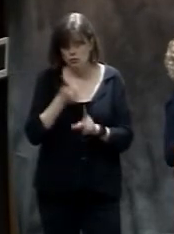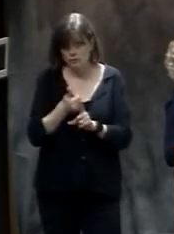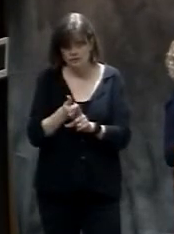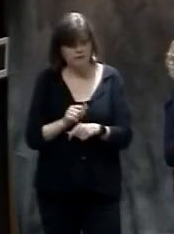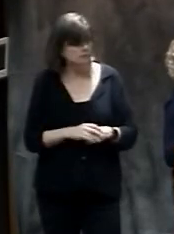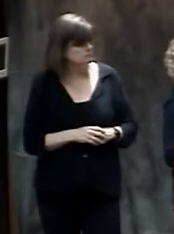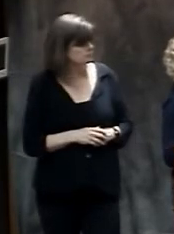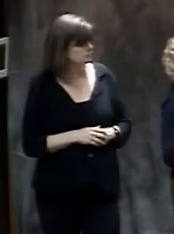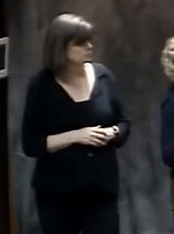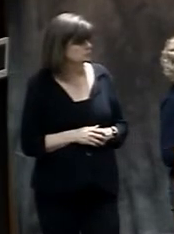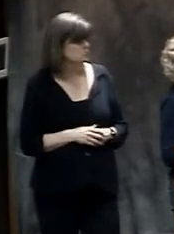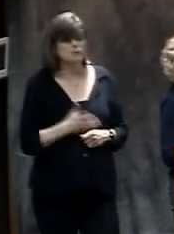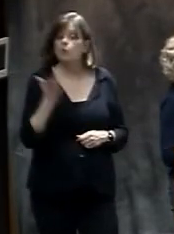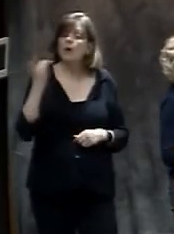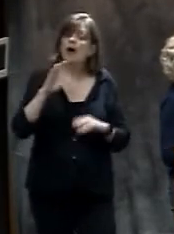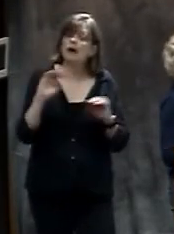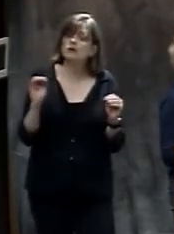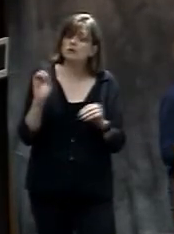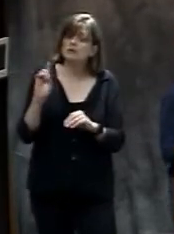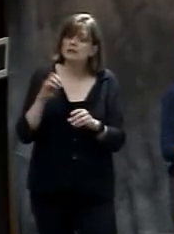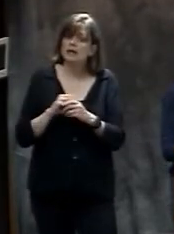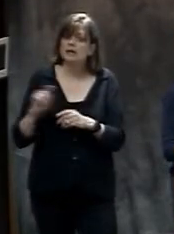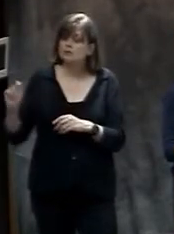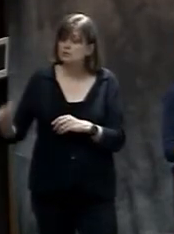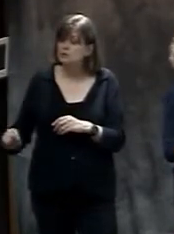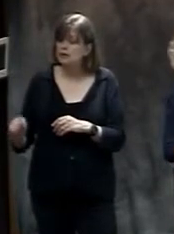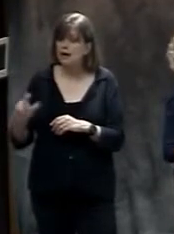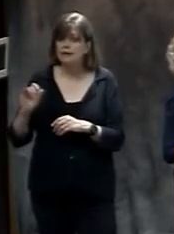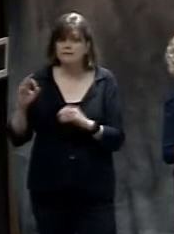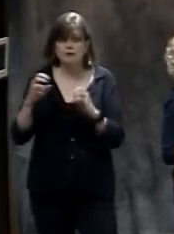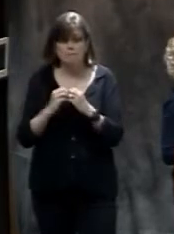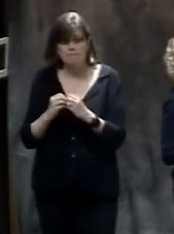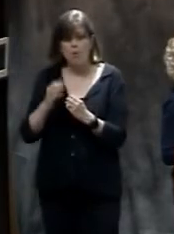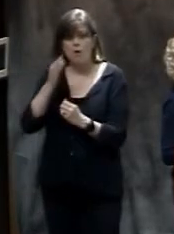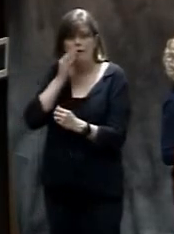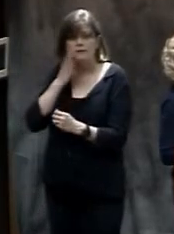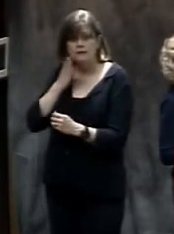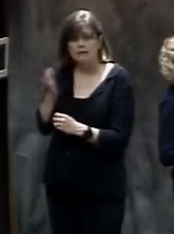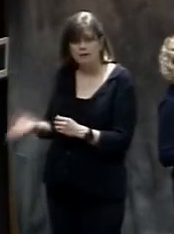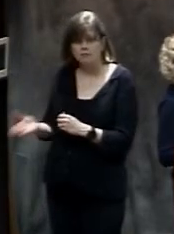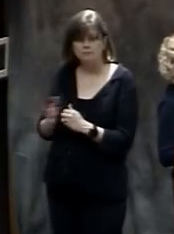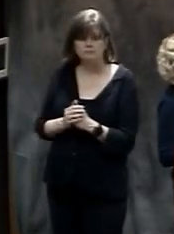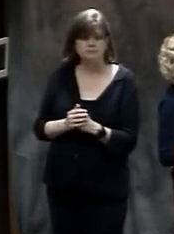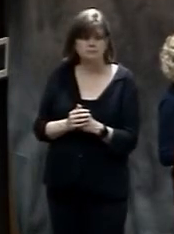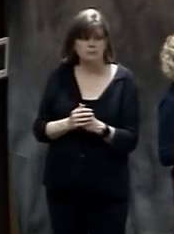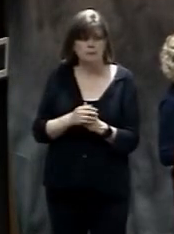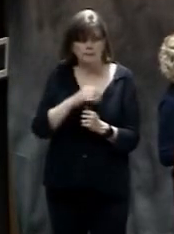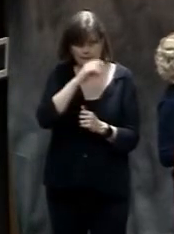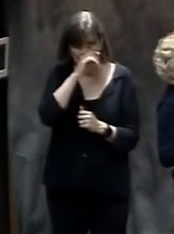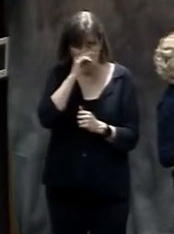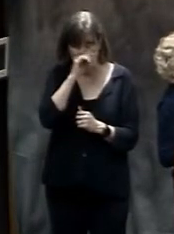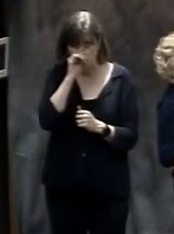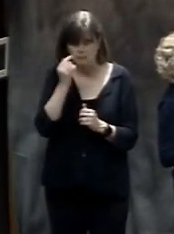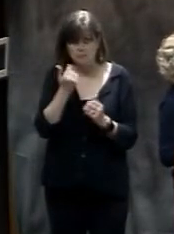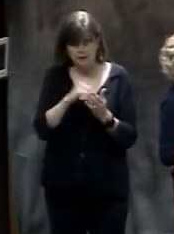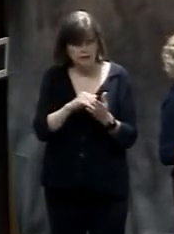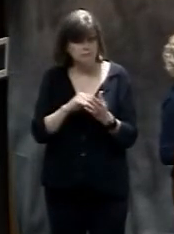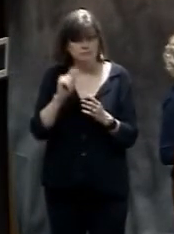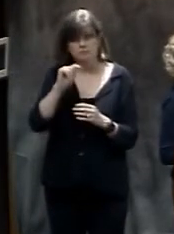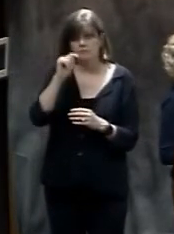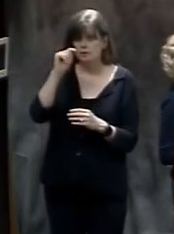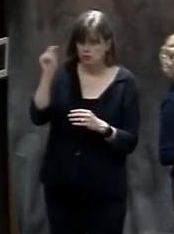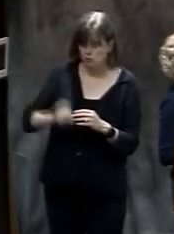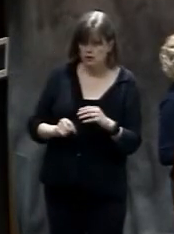So why is there no dengue in Tucson when there are more Aedes aegypti? Well, we have the factors, again, Tucson and then Key